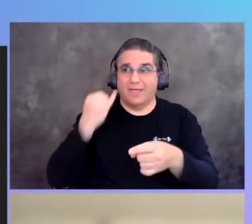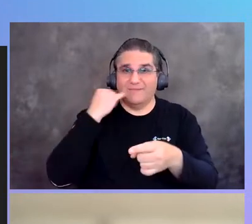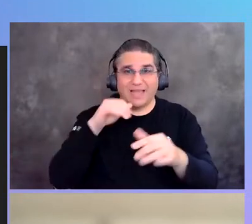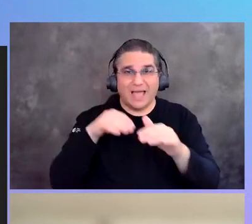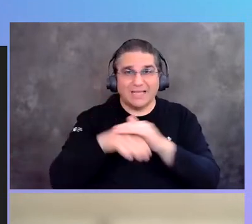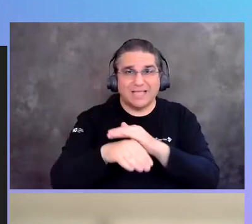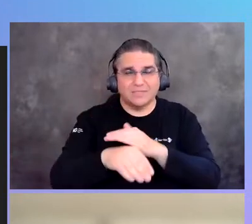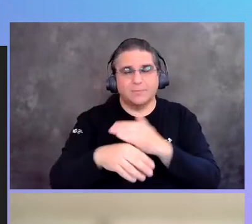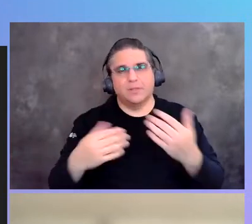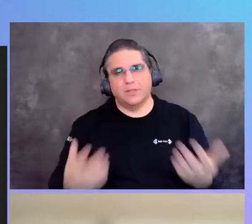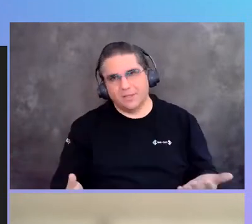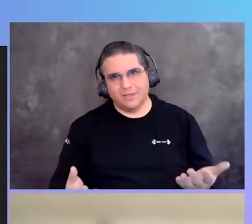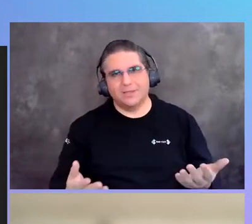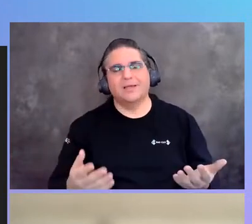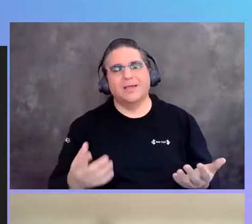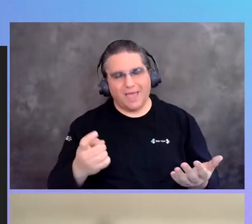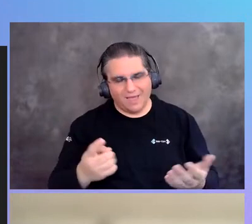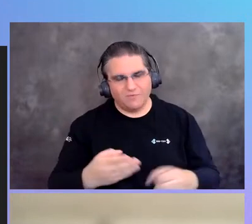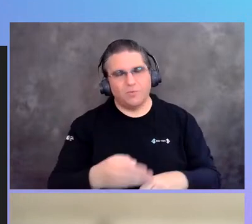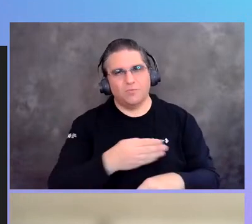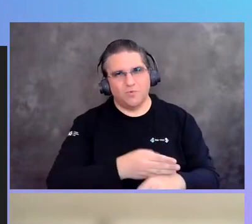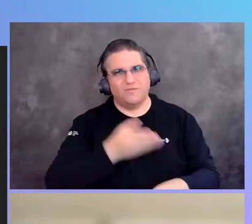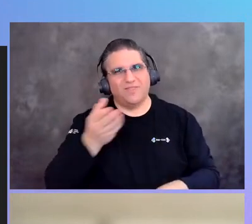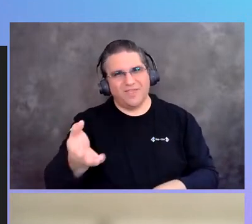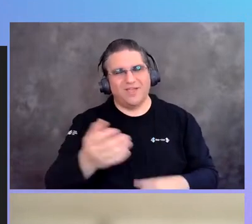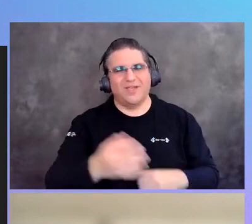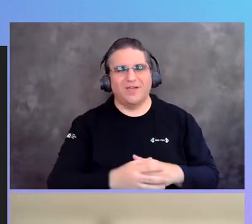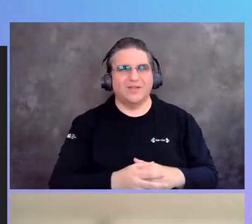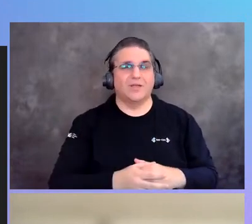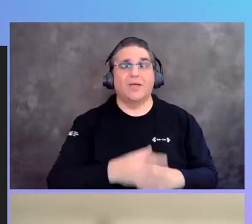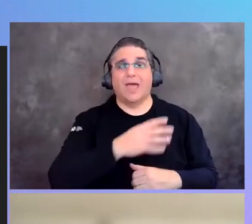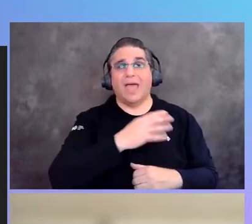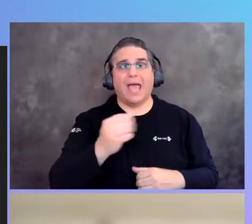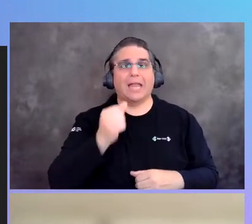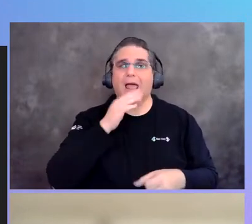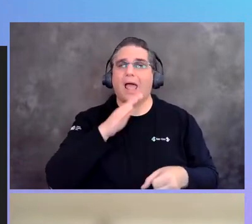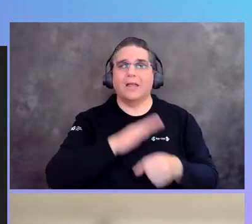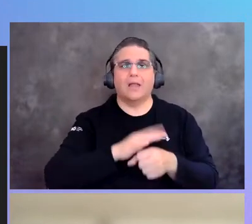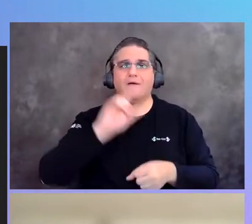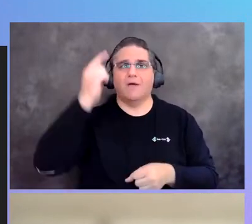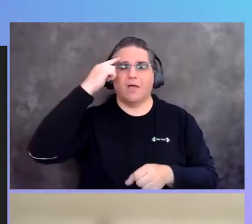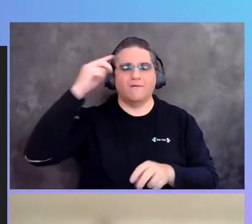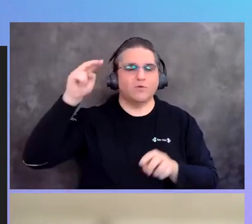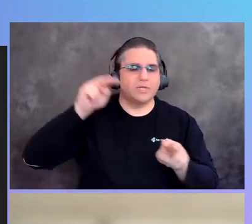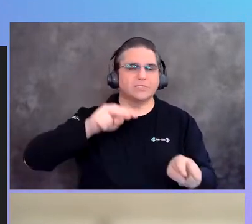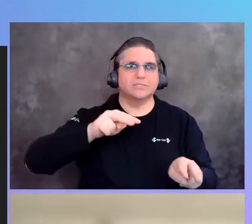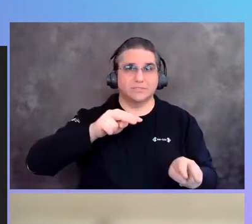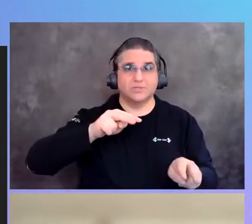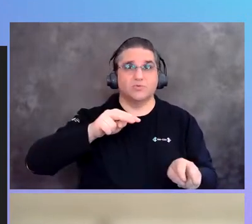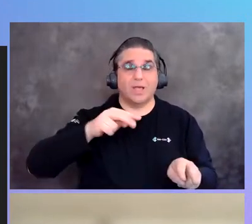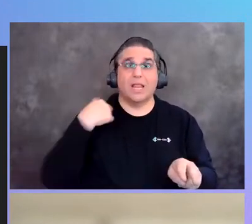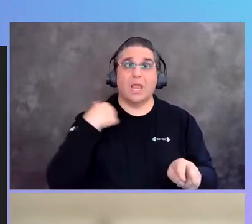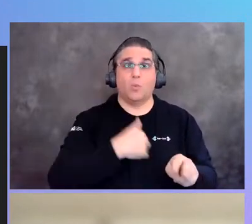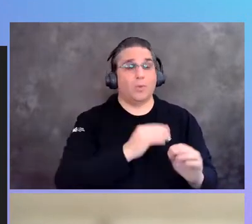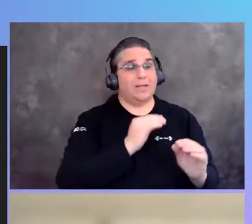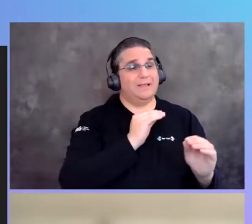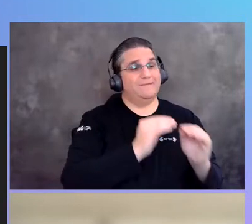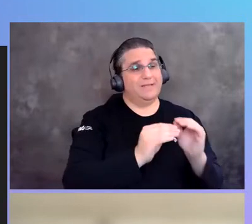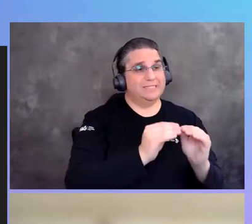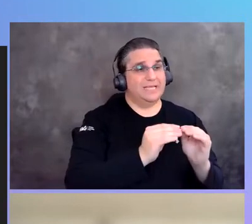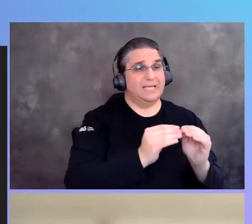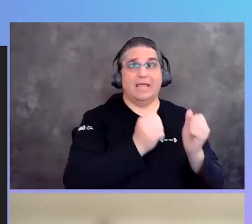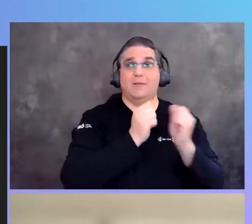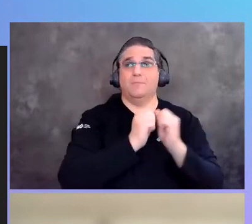still work to do. And there's a lack of governance. So, we're fixing things and then stuff would go live and more issues would be